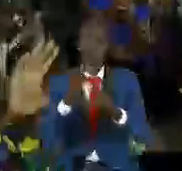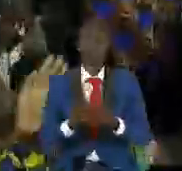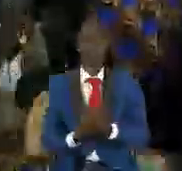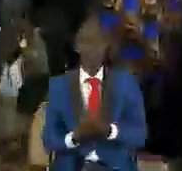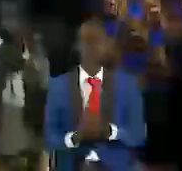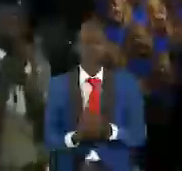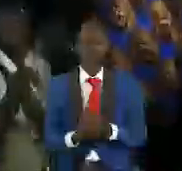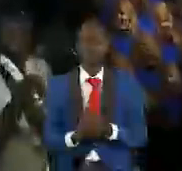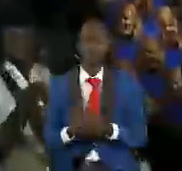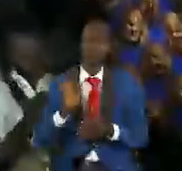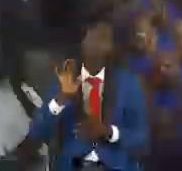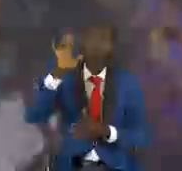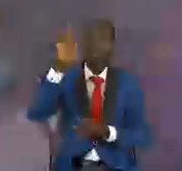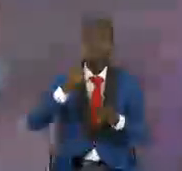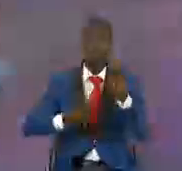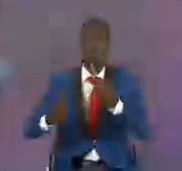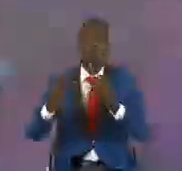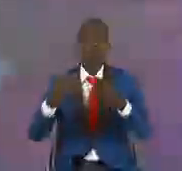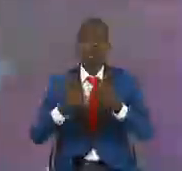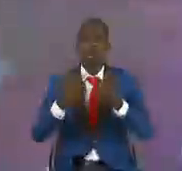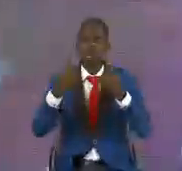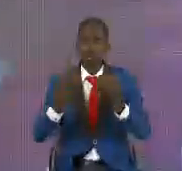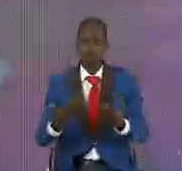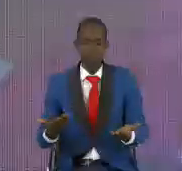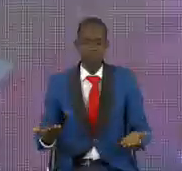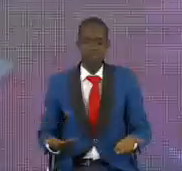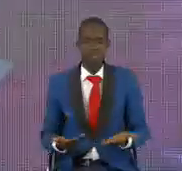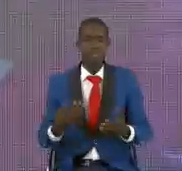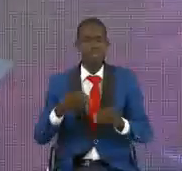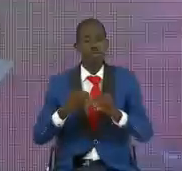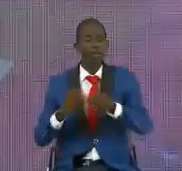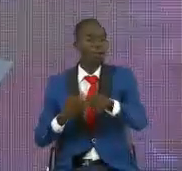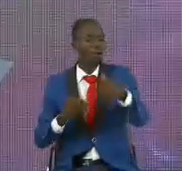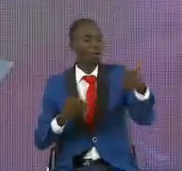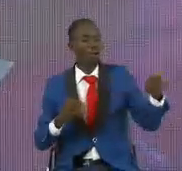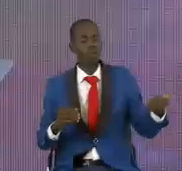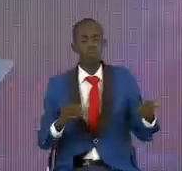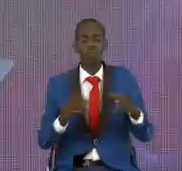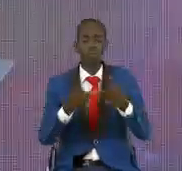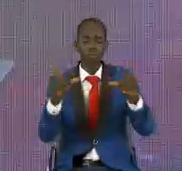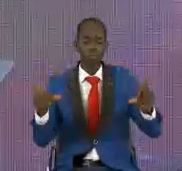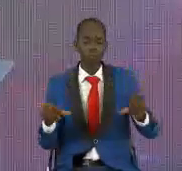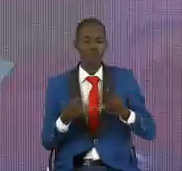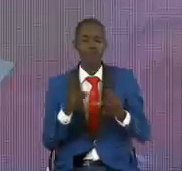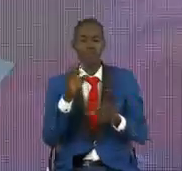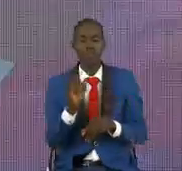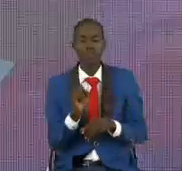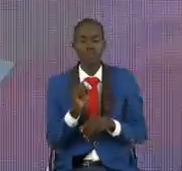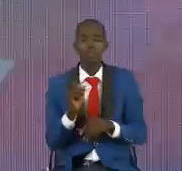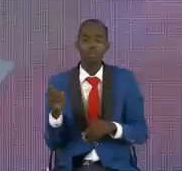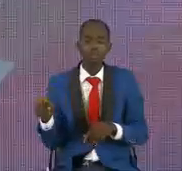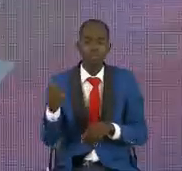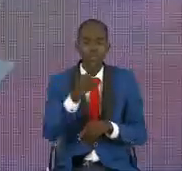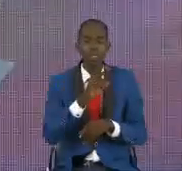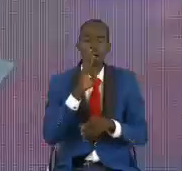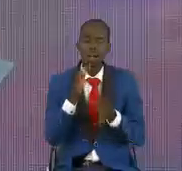Your people have come here and in all the other locations. They are asking from you.